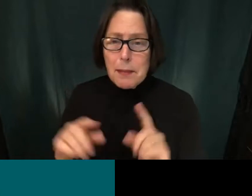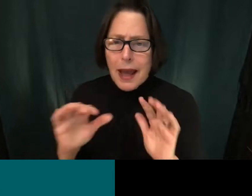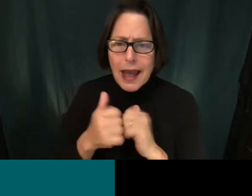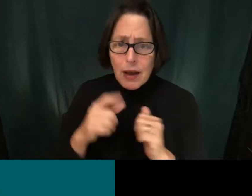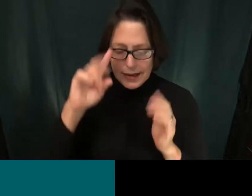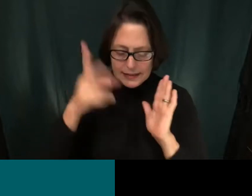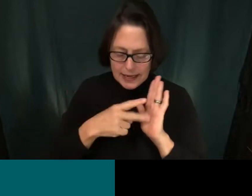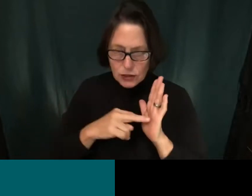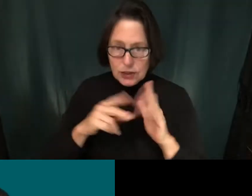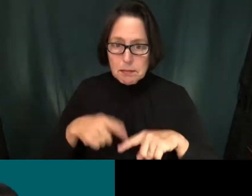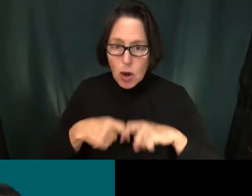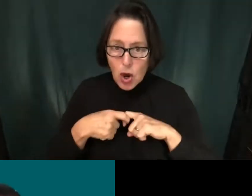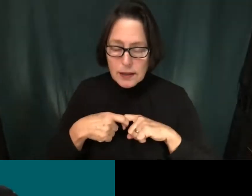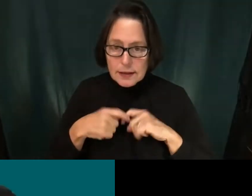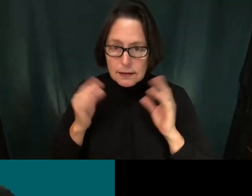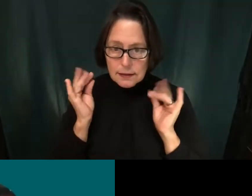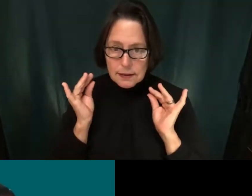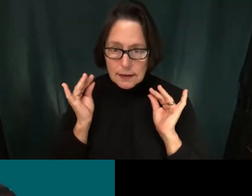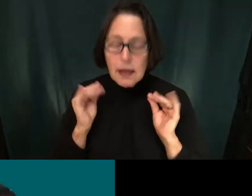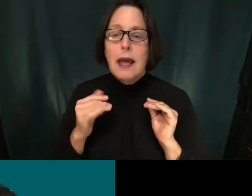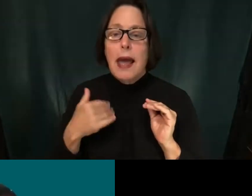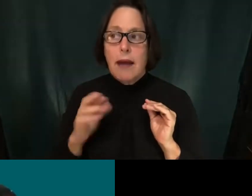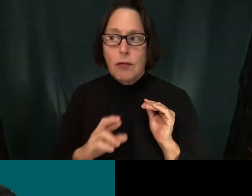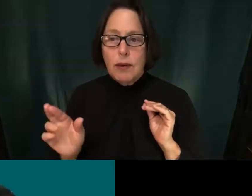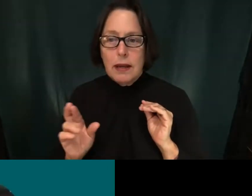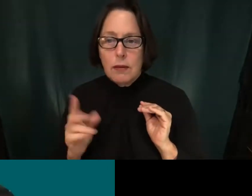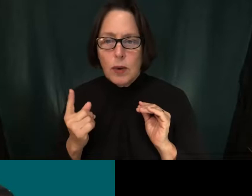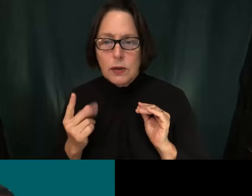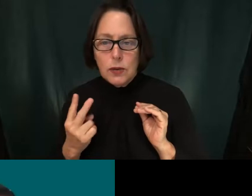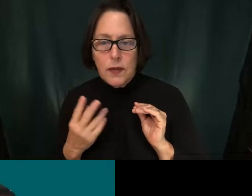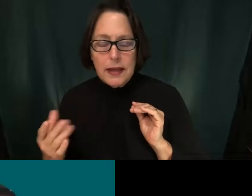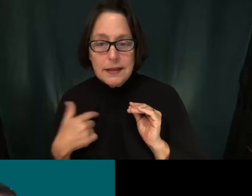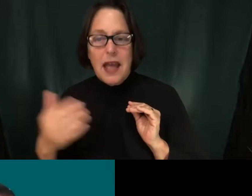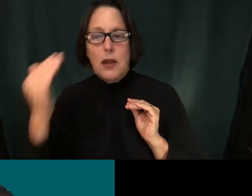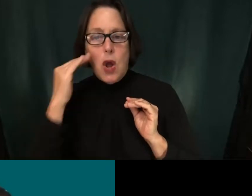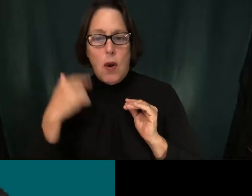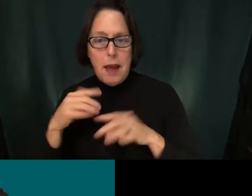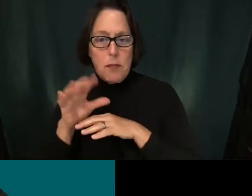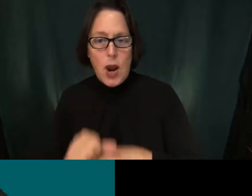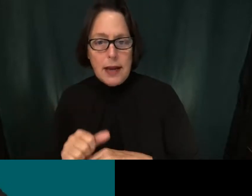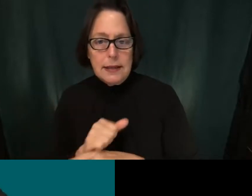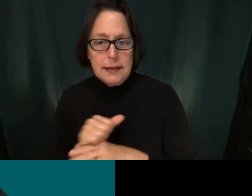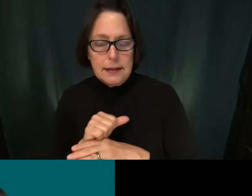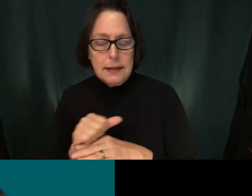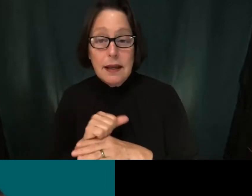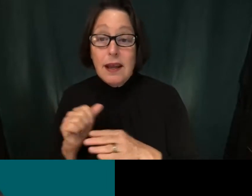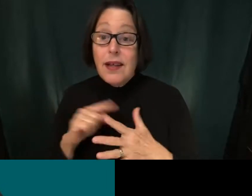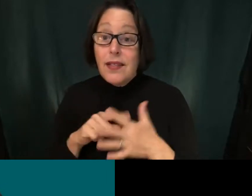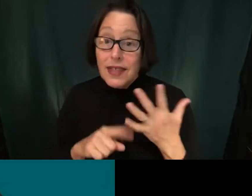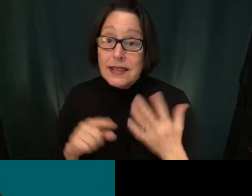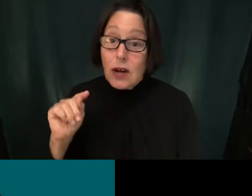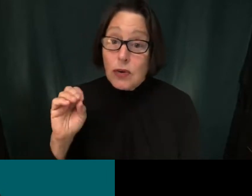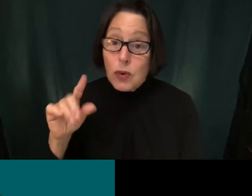intention pause? How do you have 1 or 2 simple things that you're practicing? These are the really simple, effective tools that you're going to take